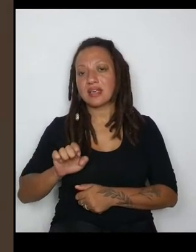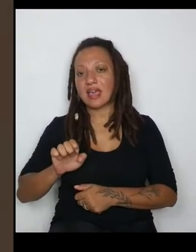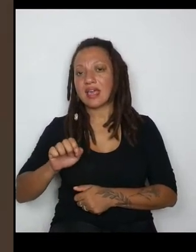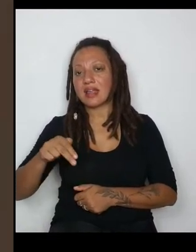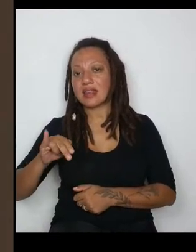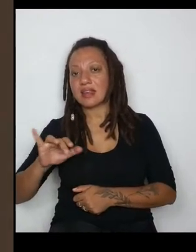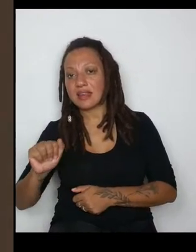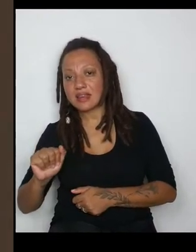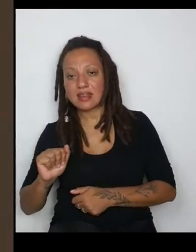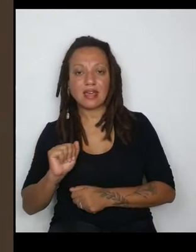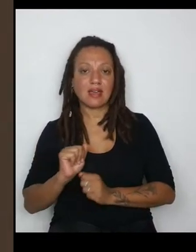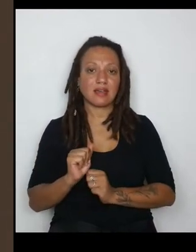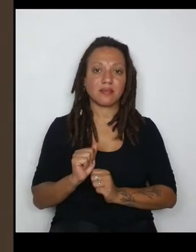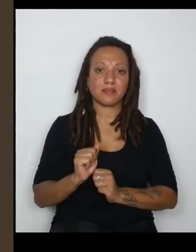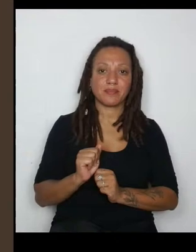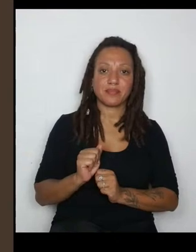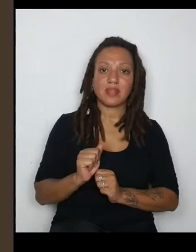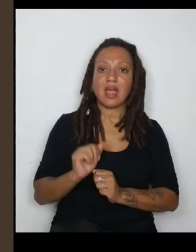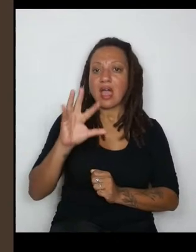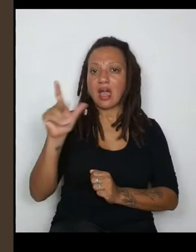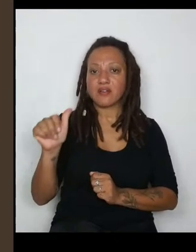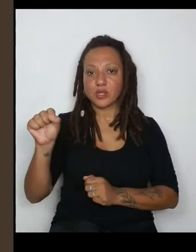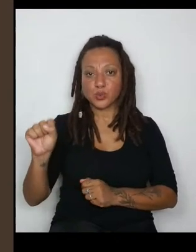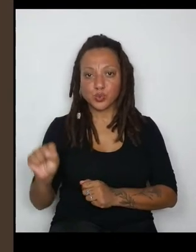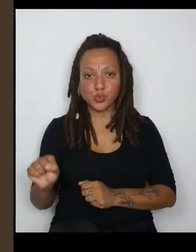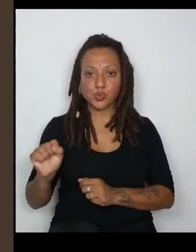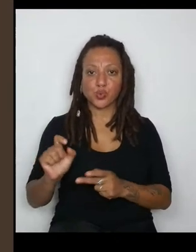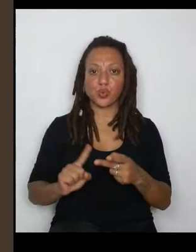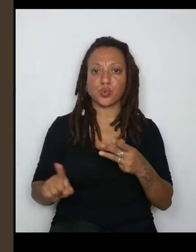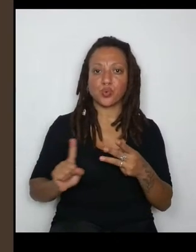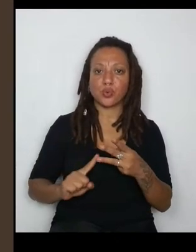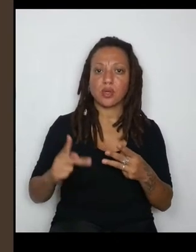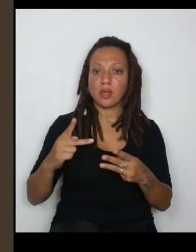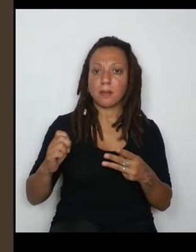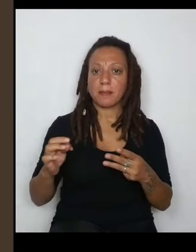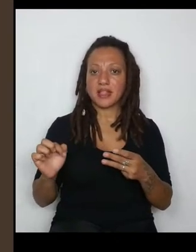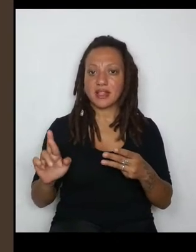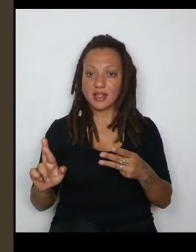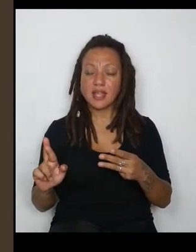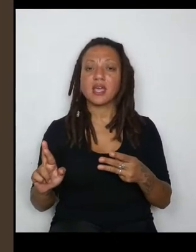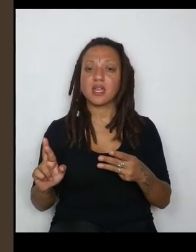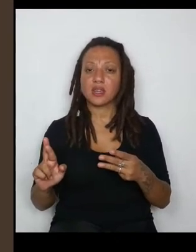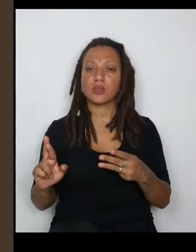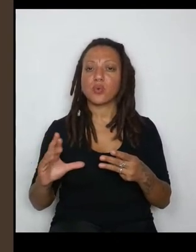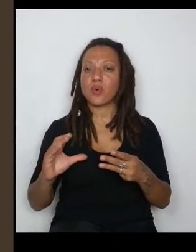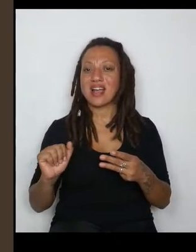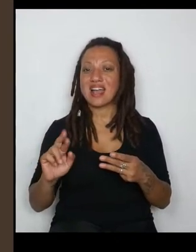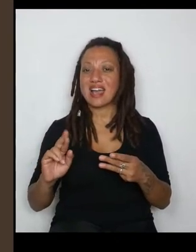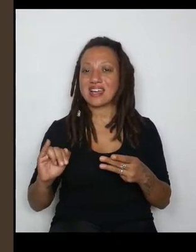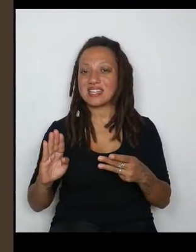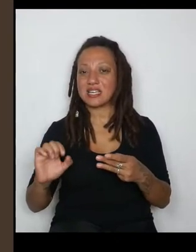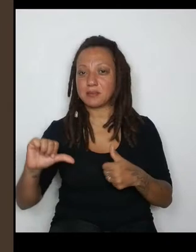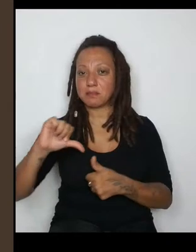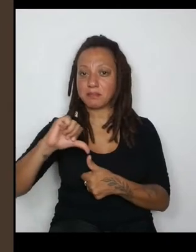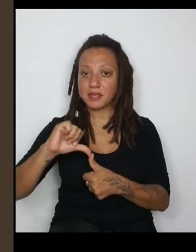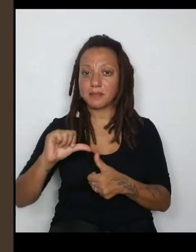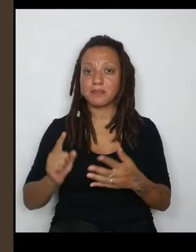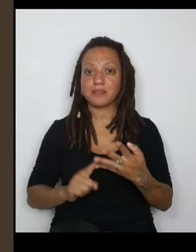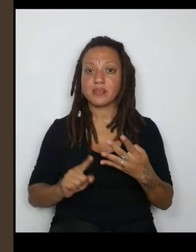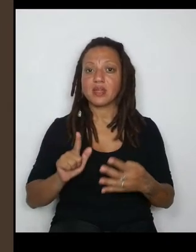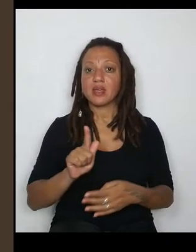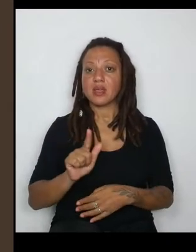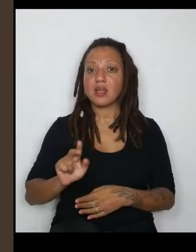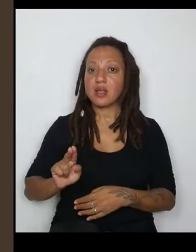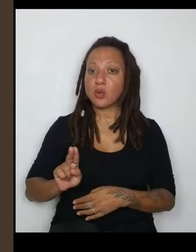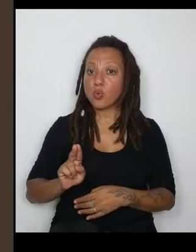in um the caribbean gaitelum south african so all over the world there are artists who